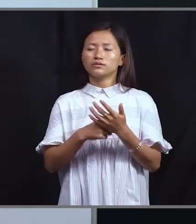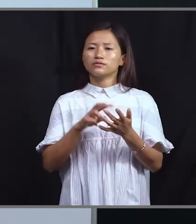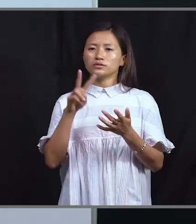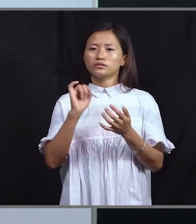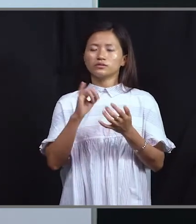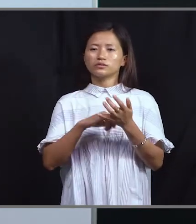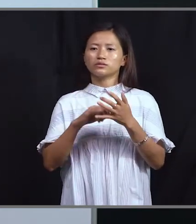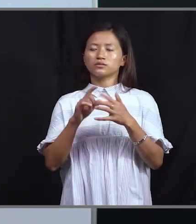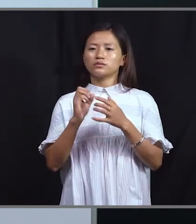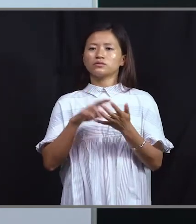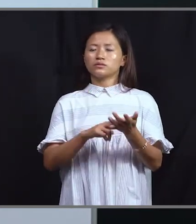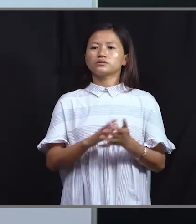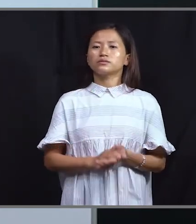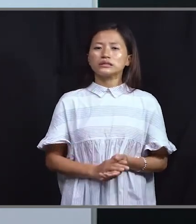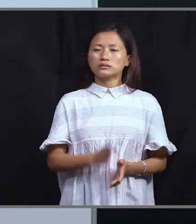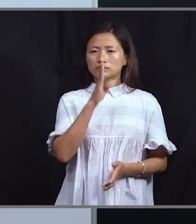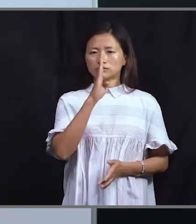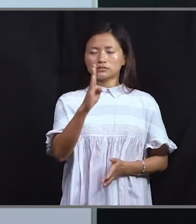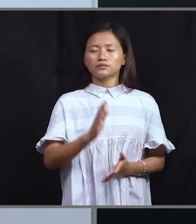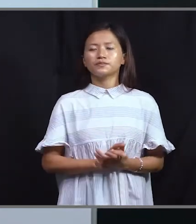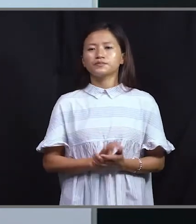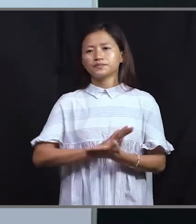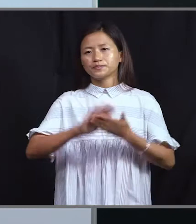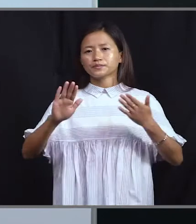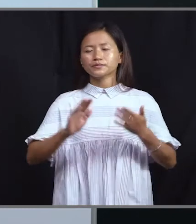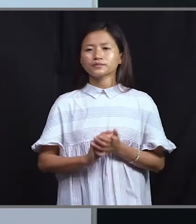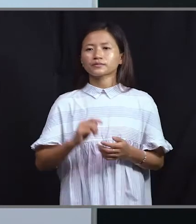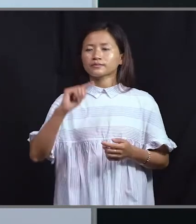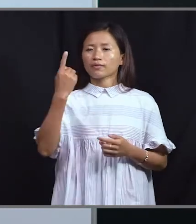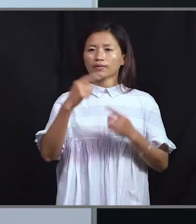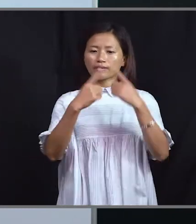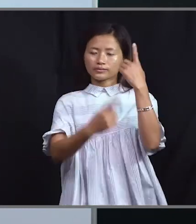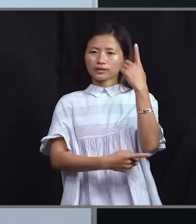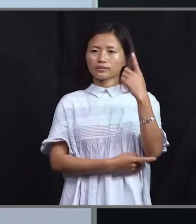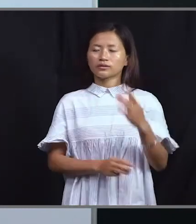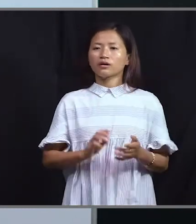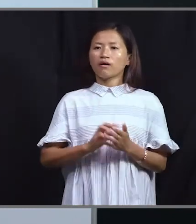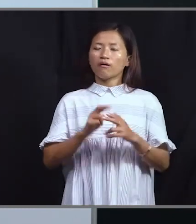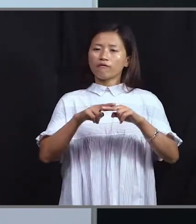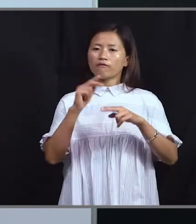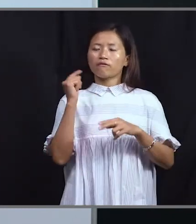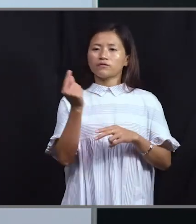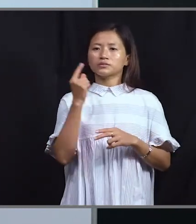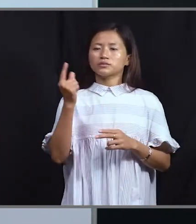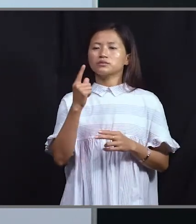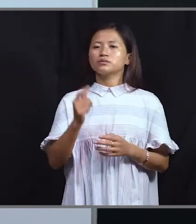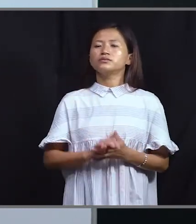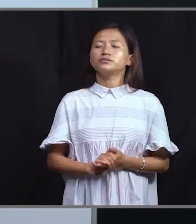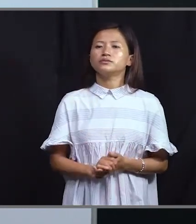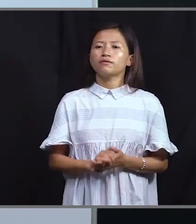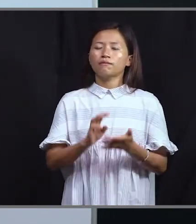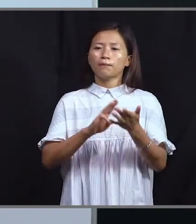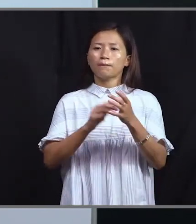are done in directing. The last functions of management is controlling.